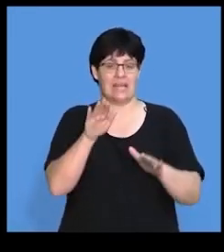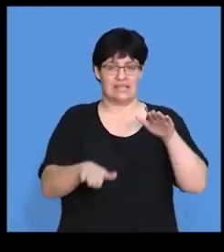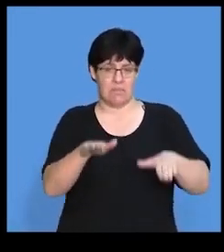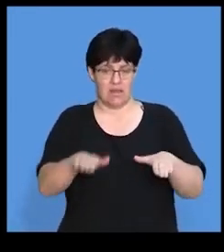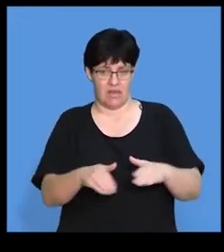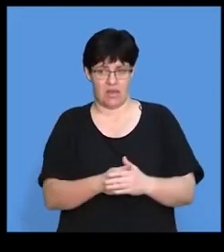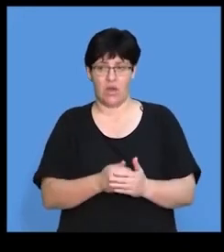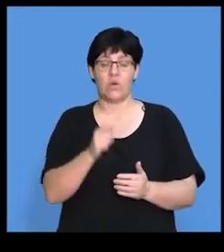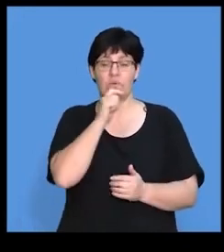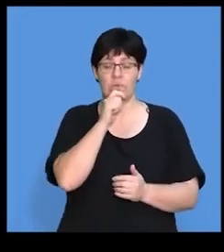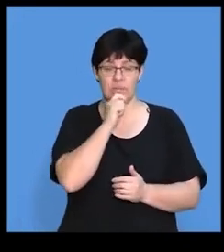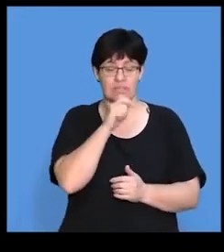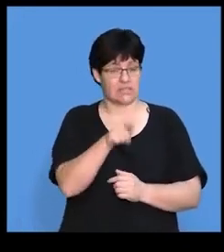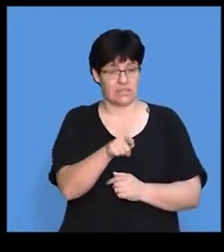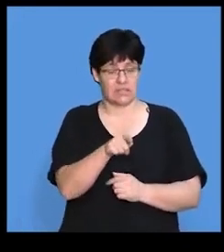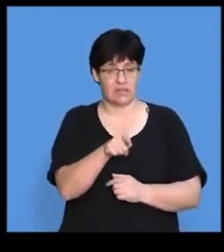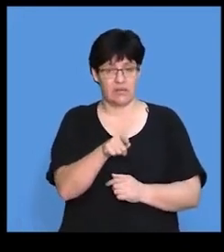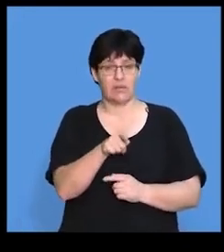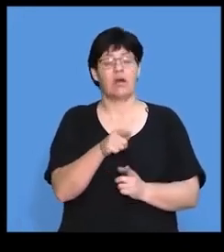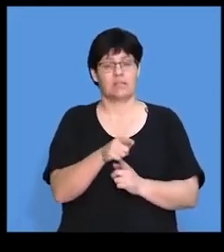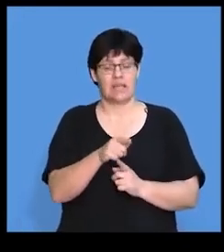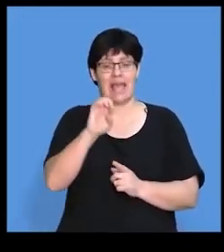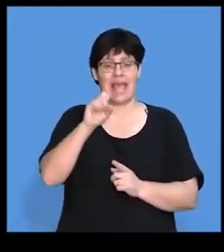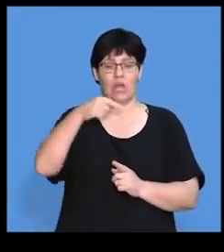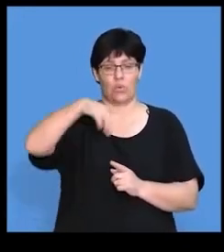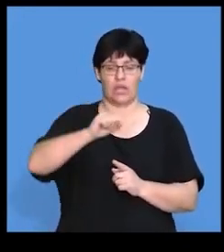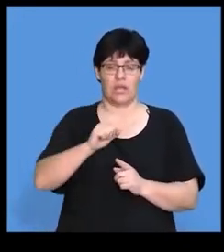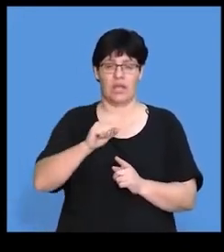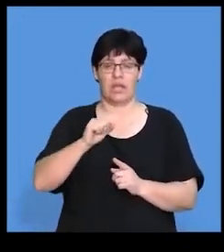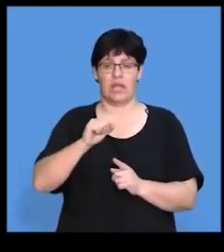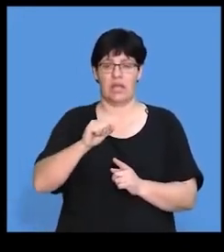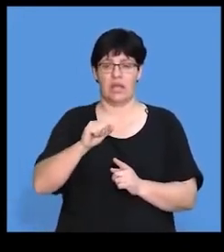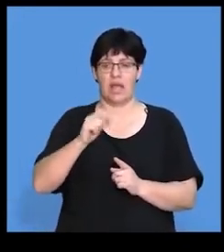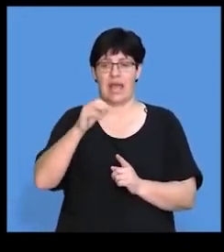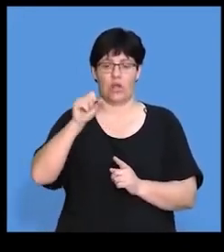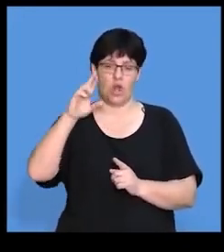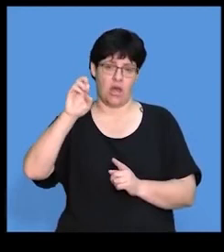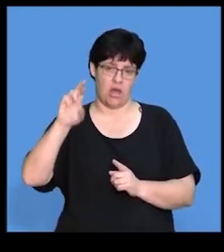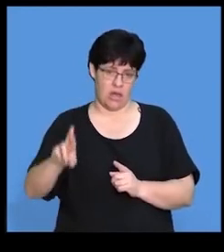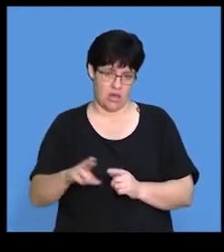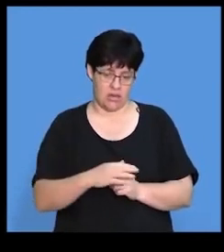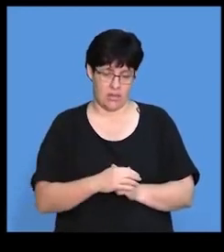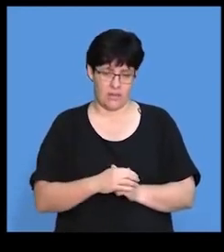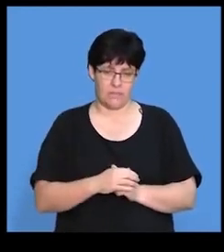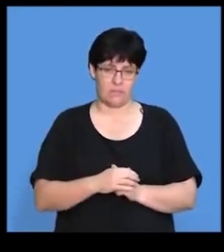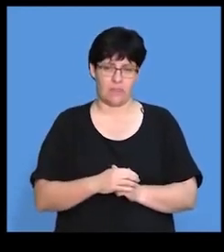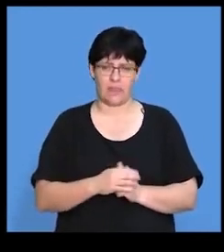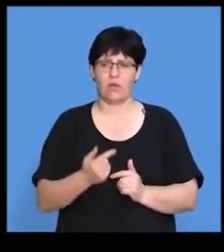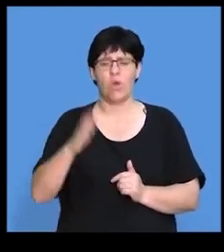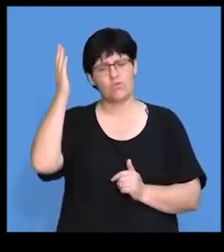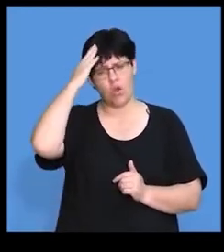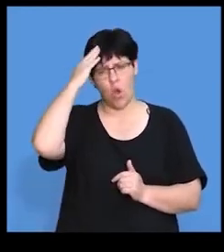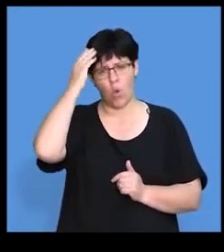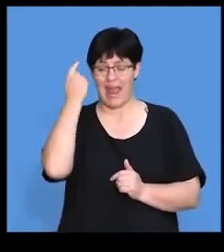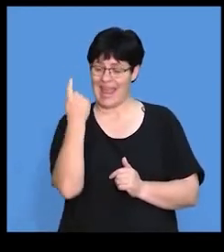the similarity using the fact that they're equiangular. So that's what we're trying to show, that they're equiangular. And we